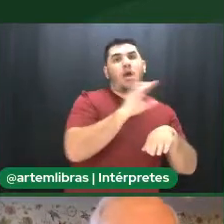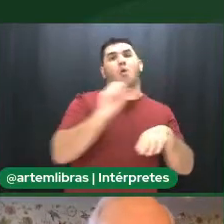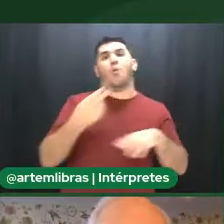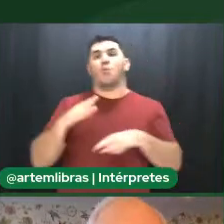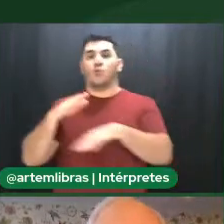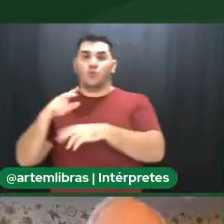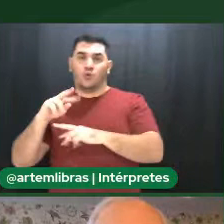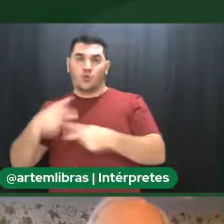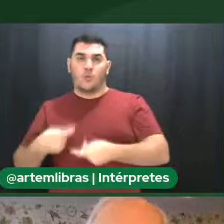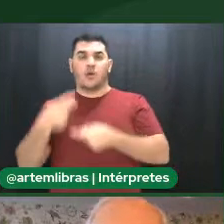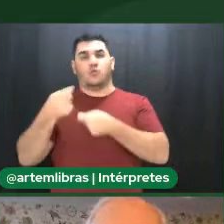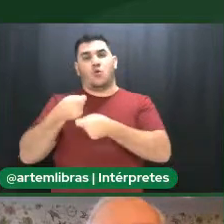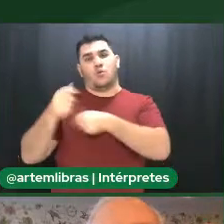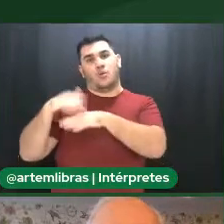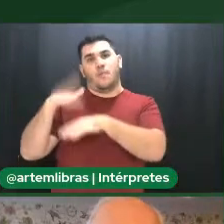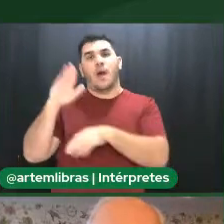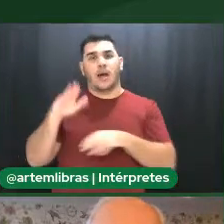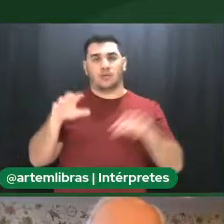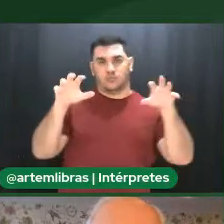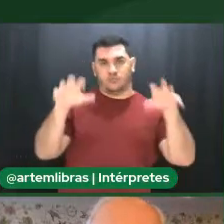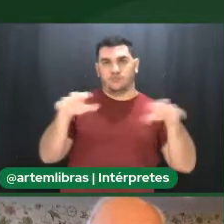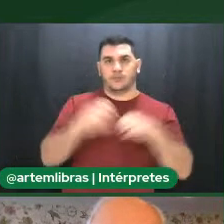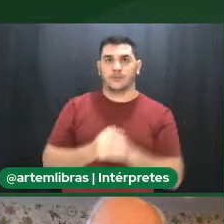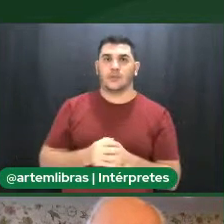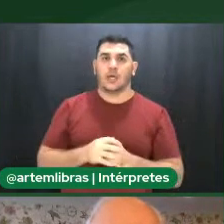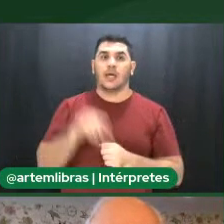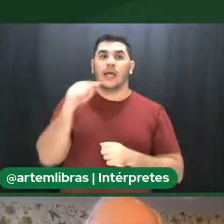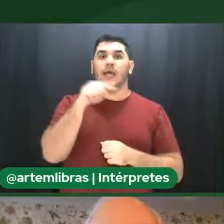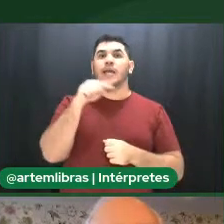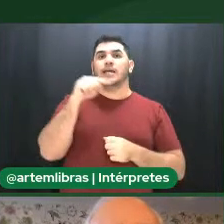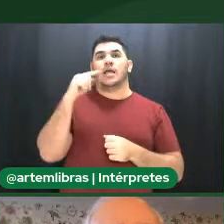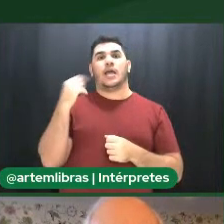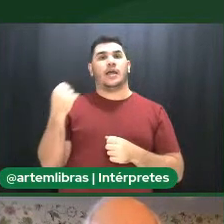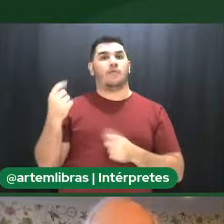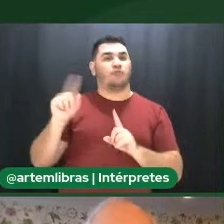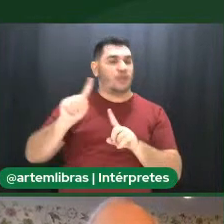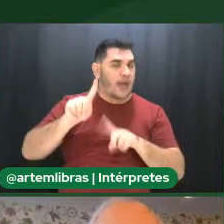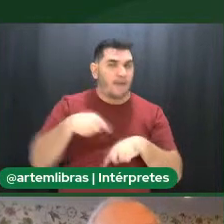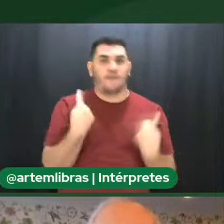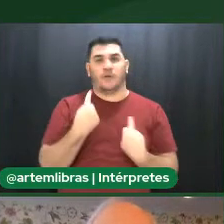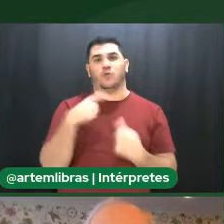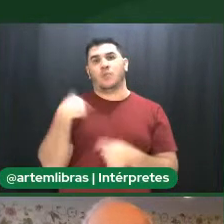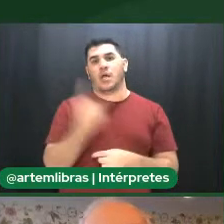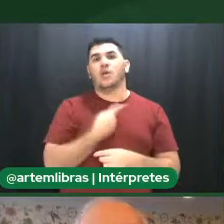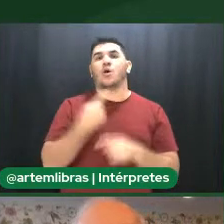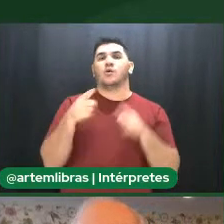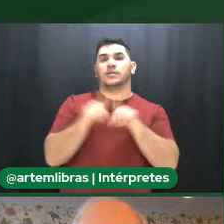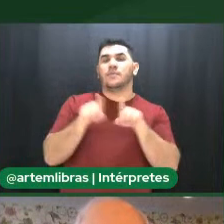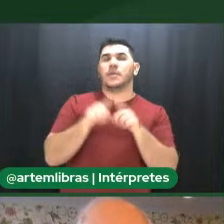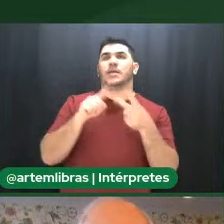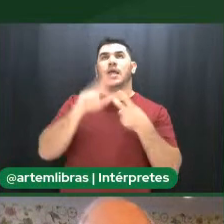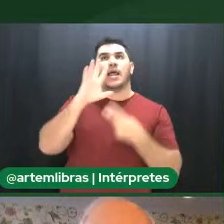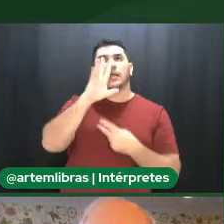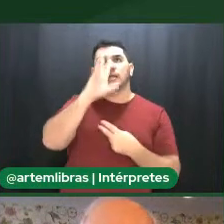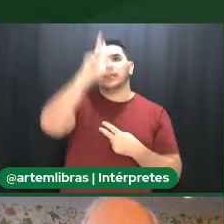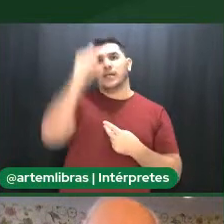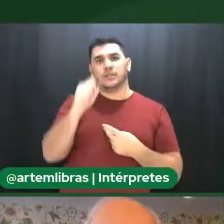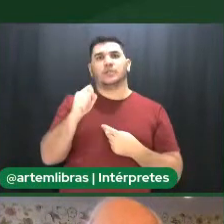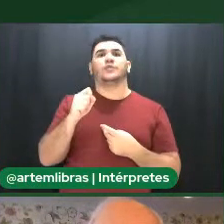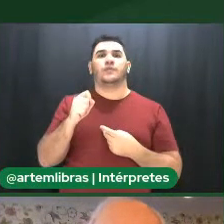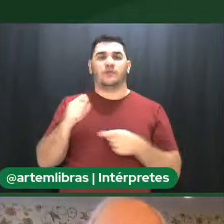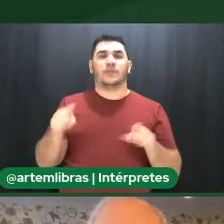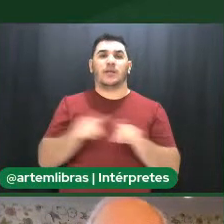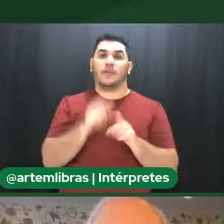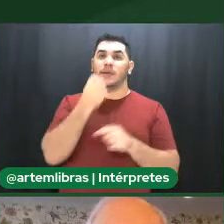It's interesting. It's fun. It's creative. The second message to you today is to change